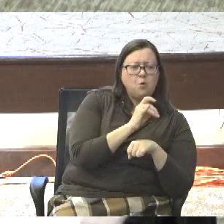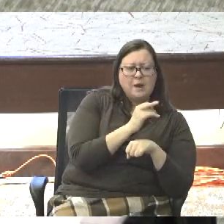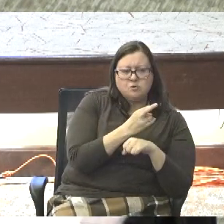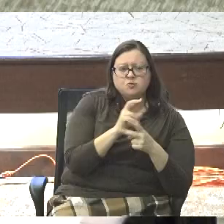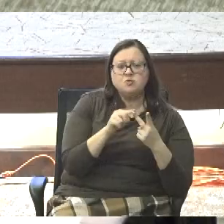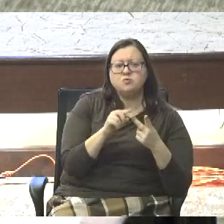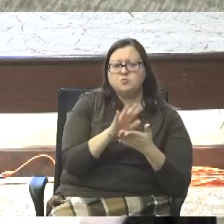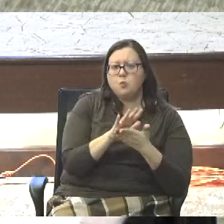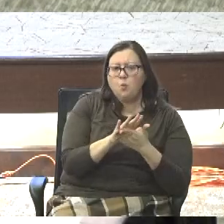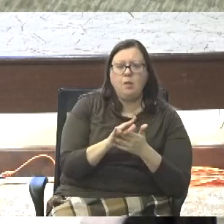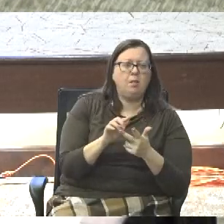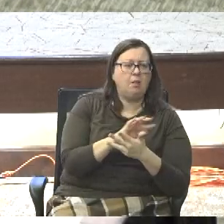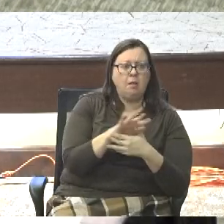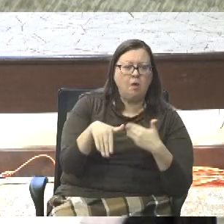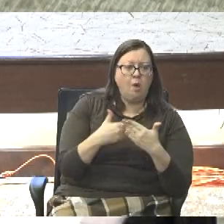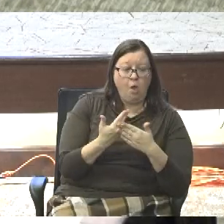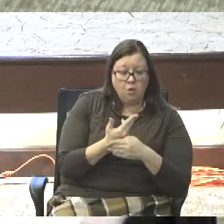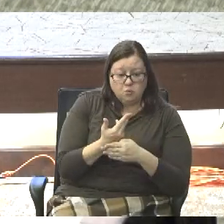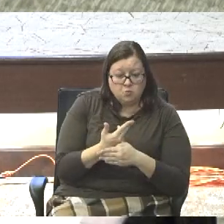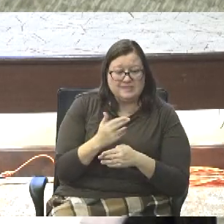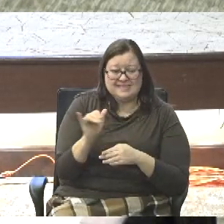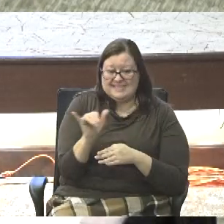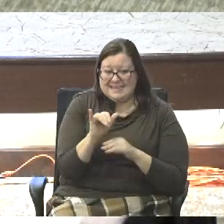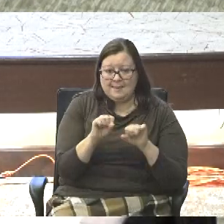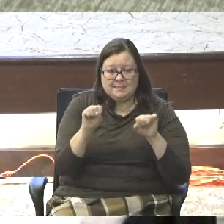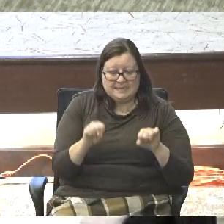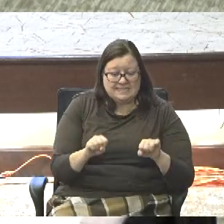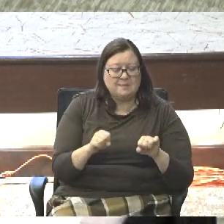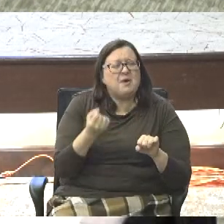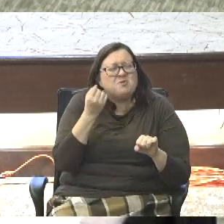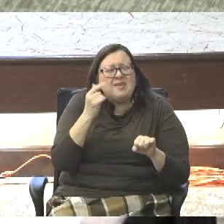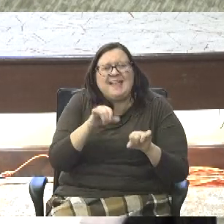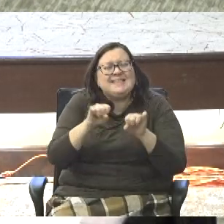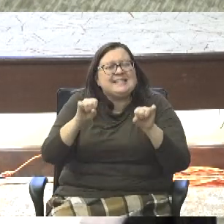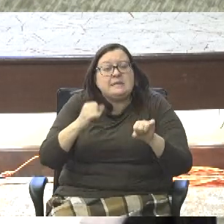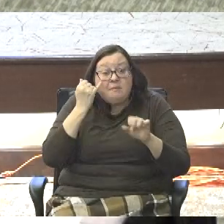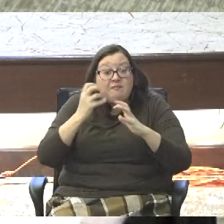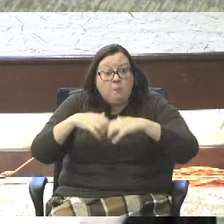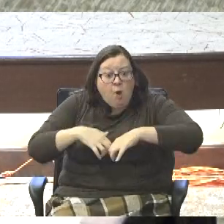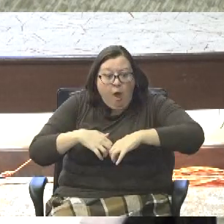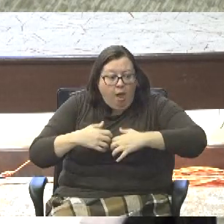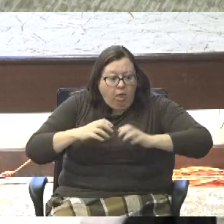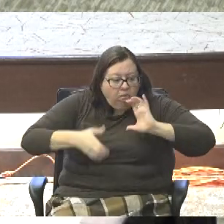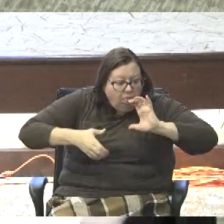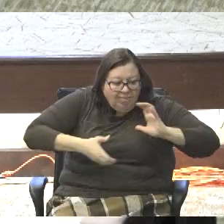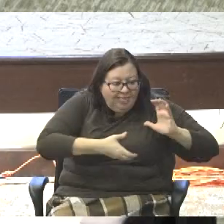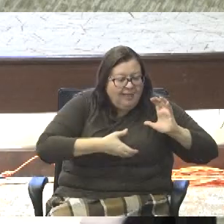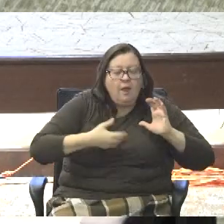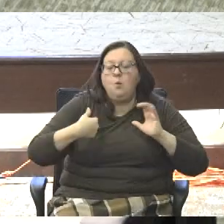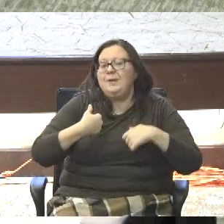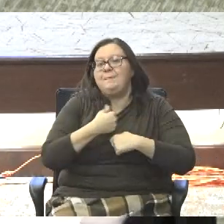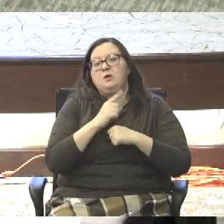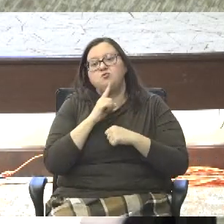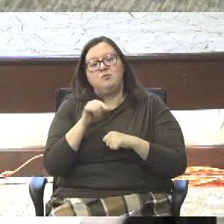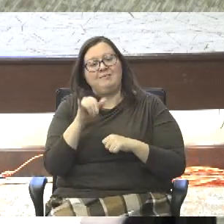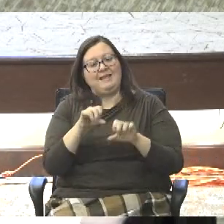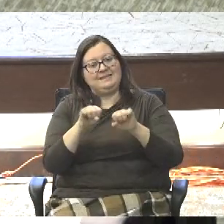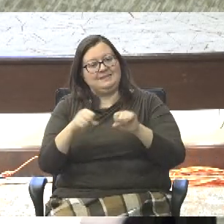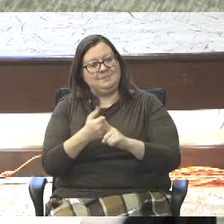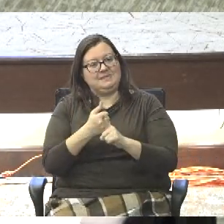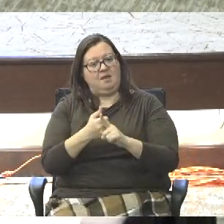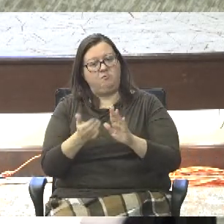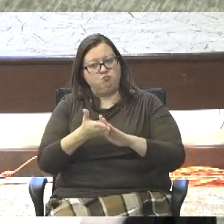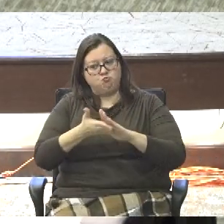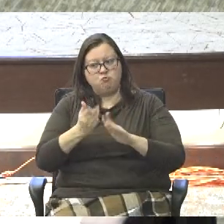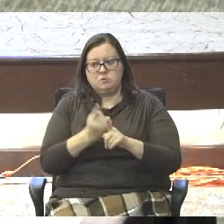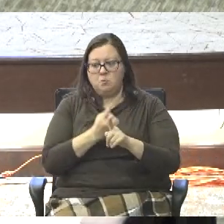We want to make sure that system is supported and the infrastructure is a plan to maintain that infrastructure, make sure that it's an equitable system so that